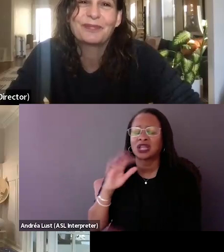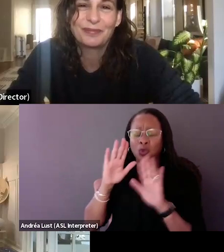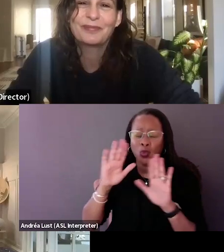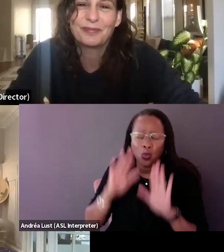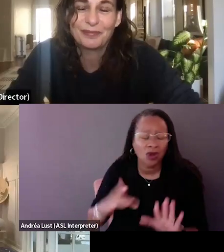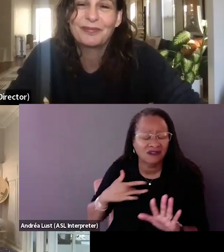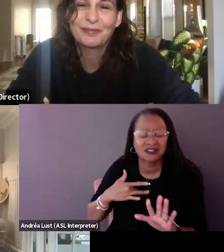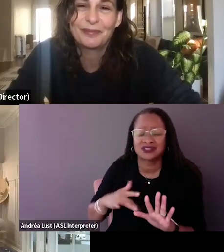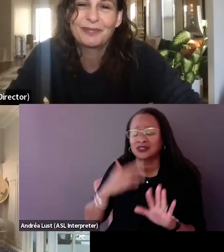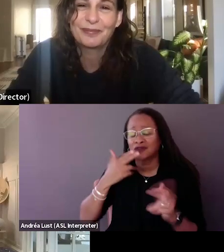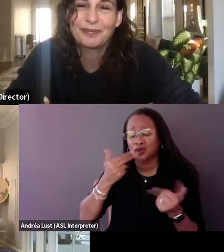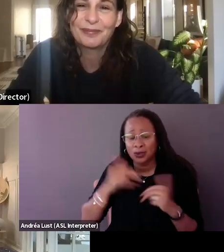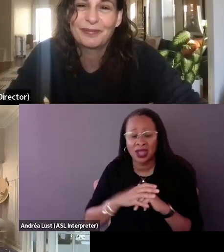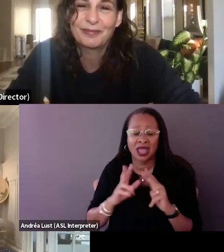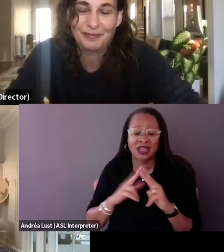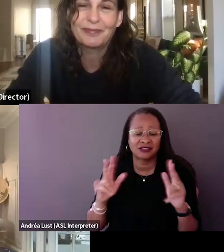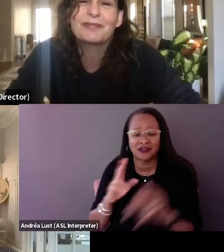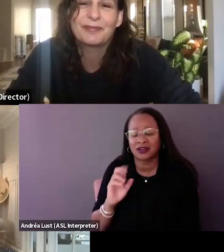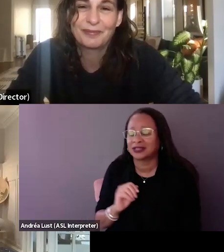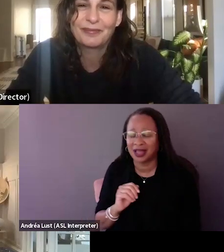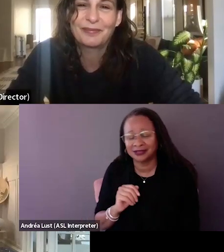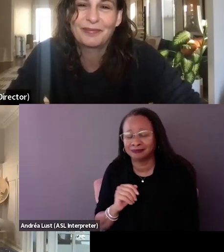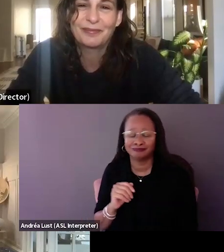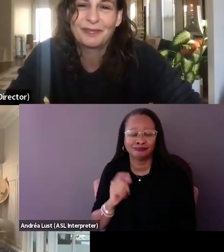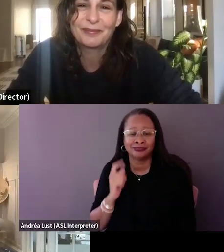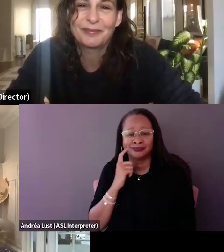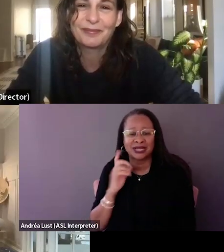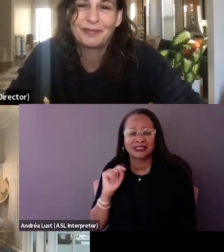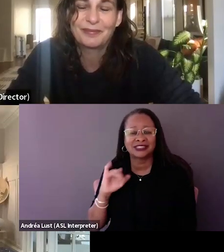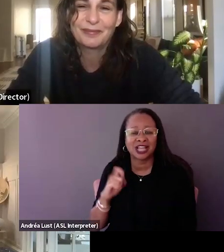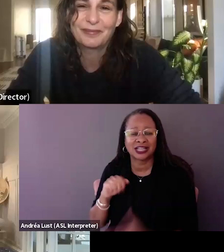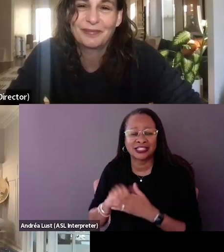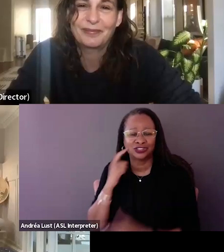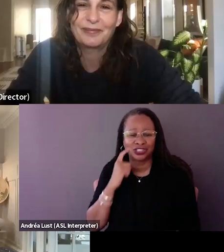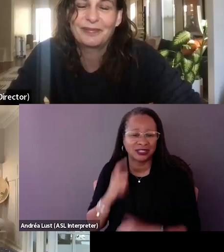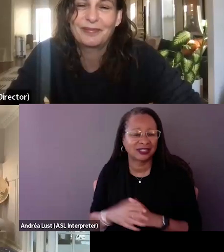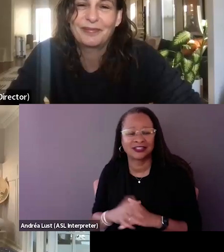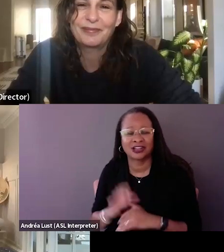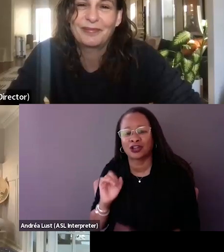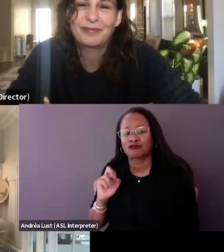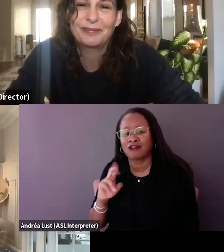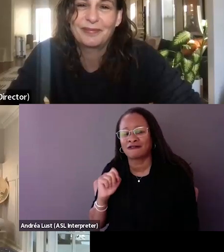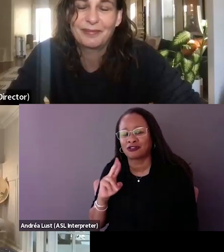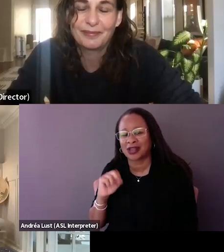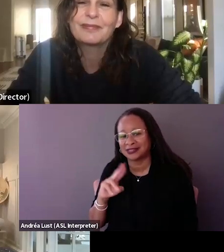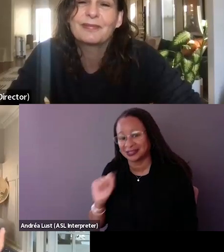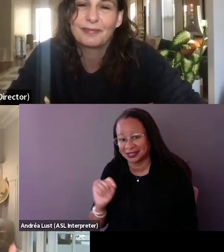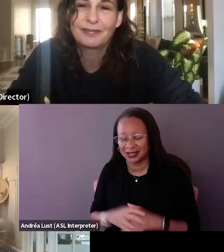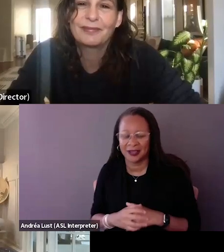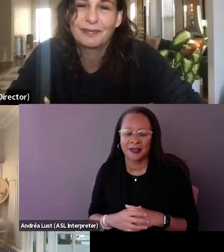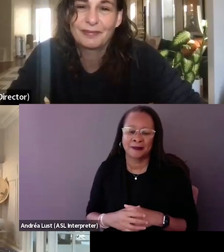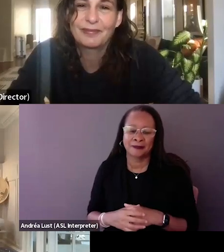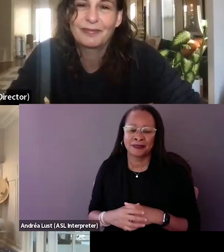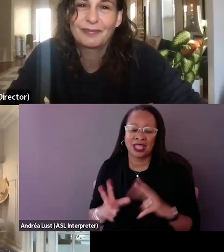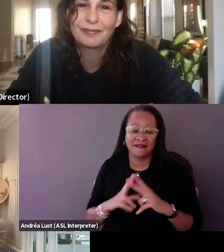of humor. He's very irreverent, and he has all these like funny jokes like stuff. So there's such obviously he's a